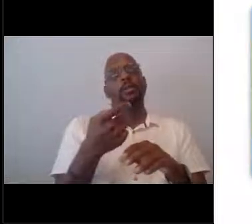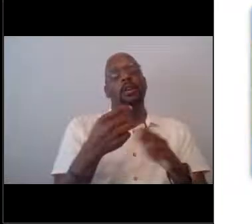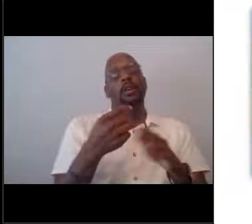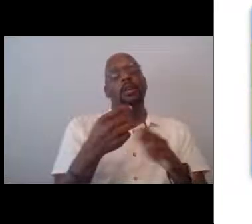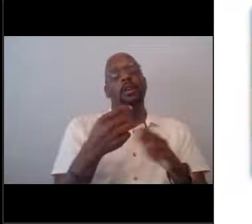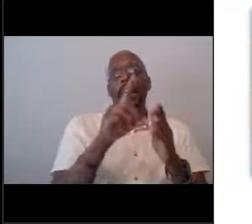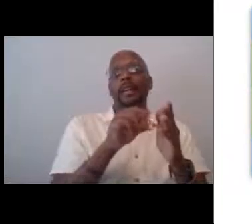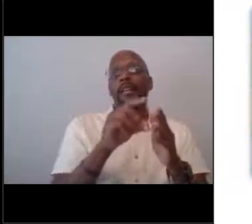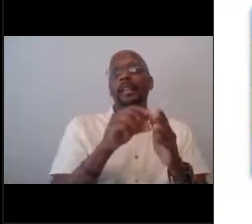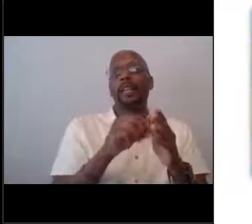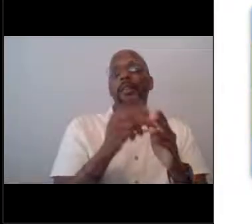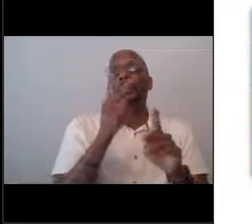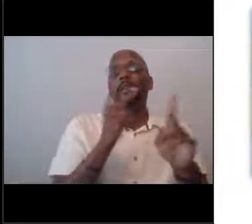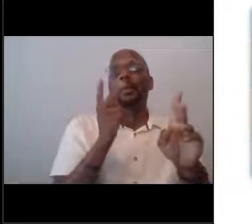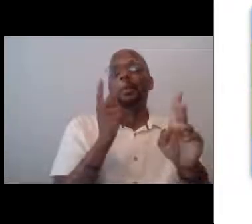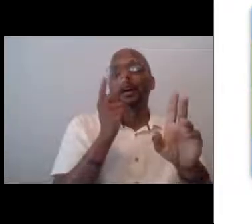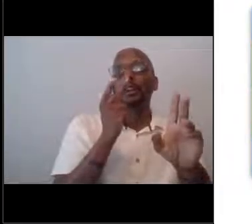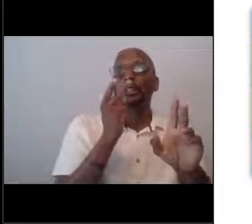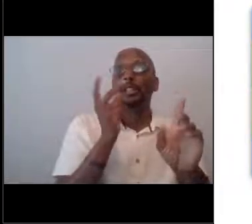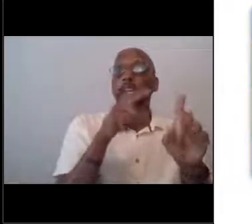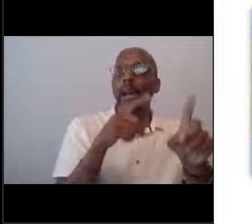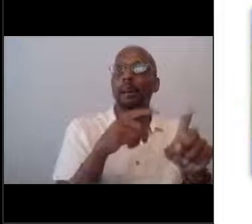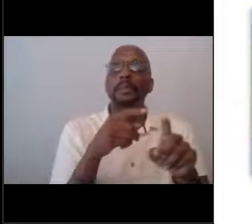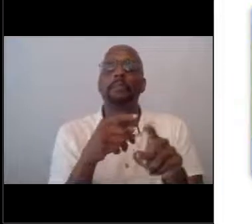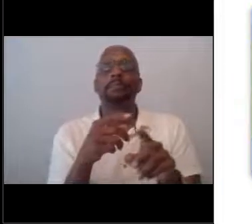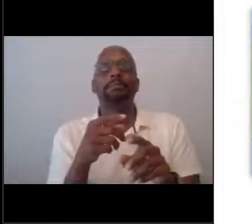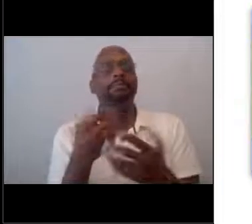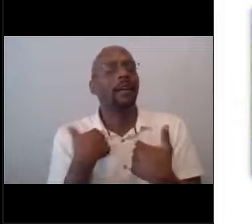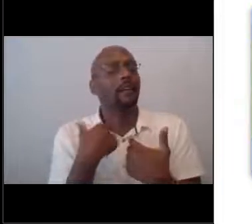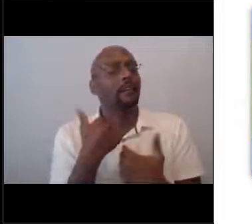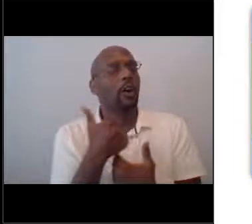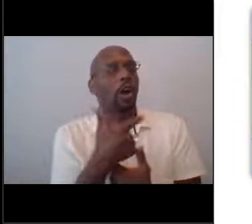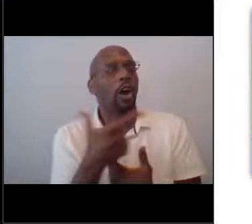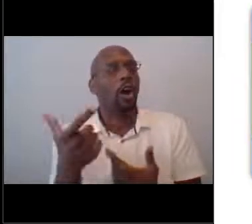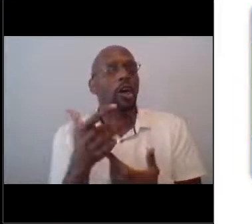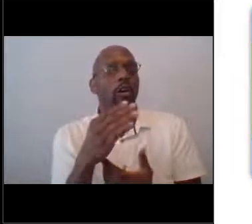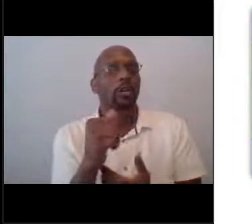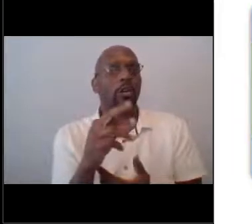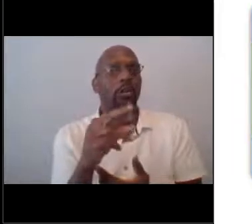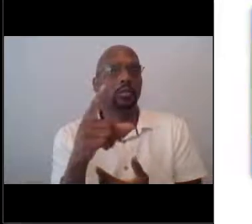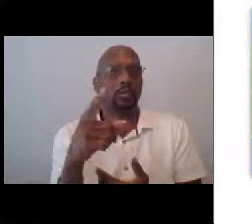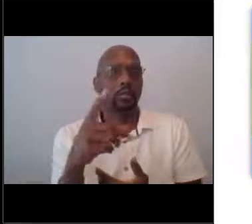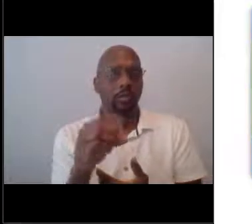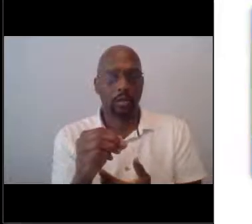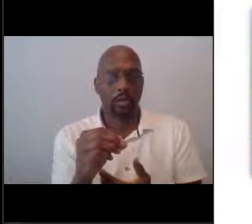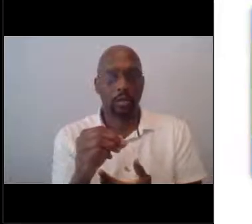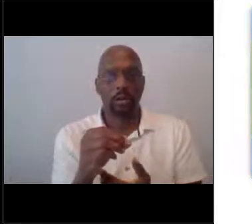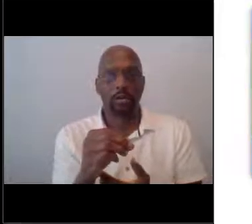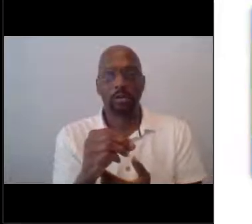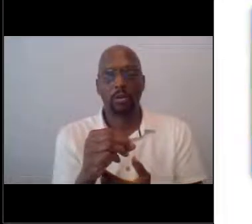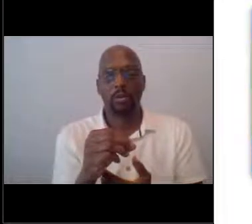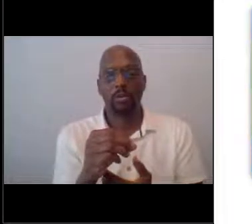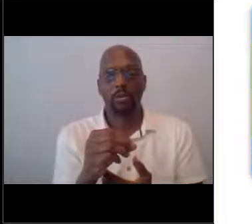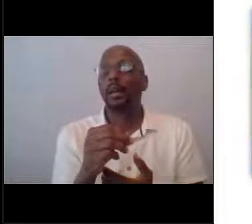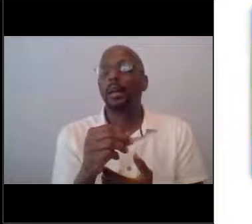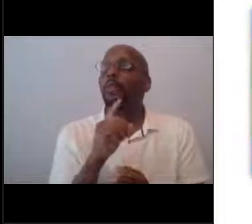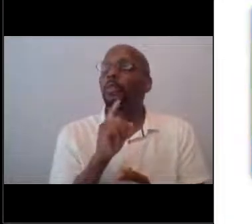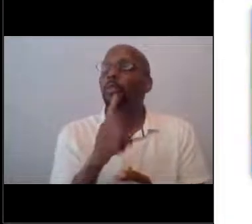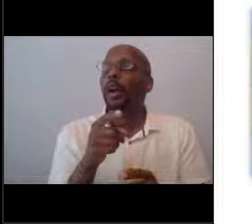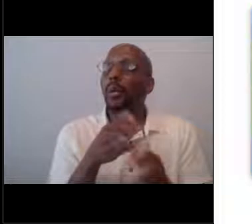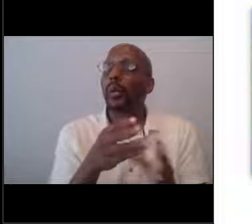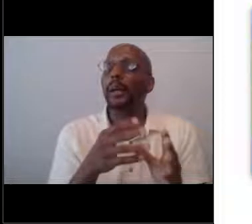the importance of securing all cargo loads and properly disposing of trash in receptacles, as